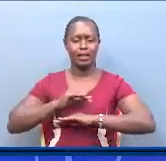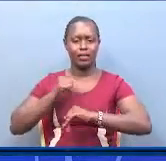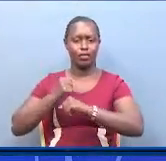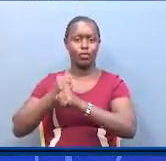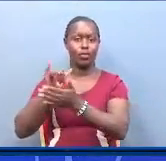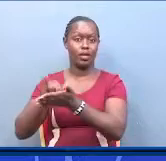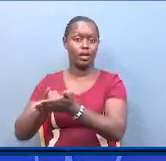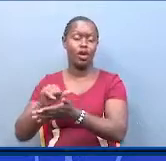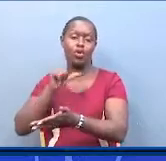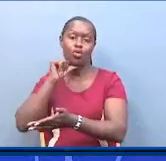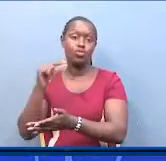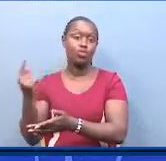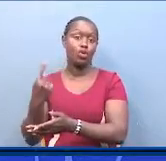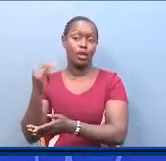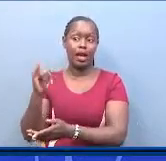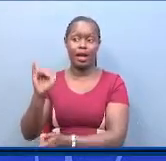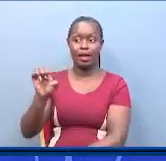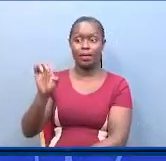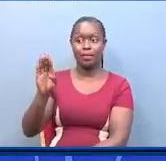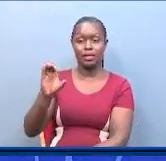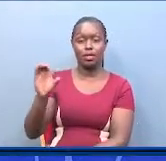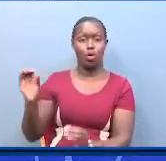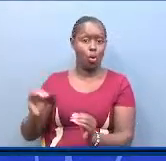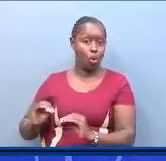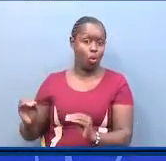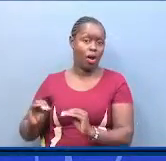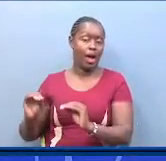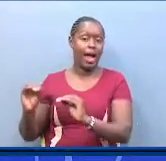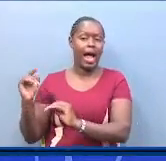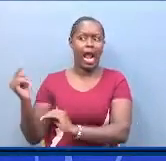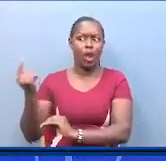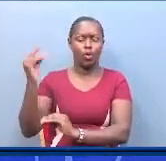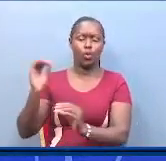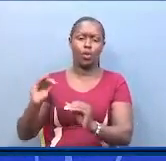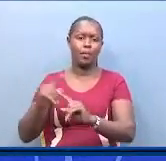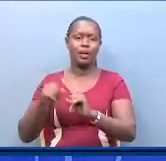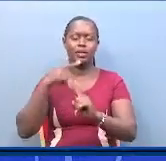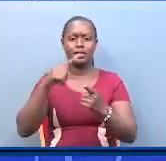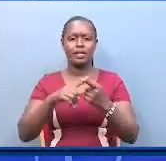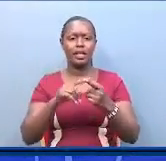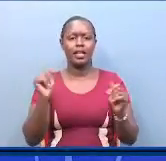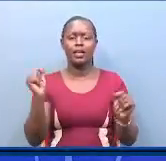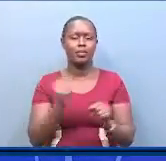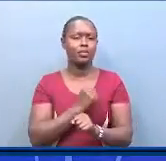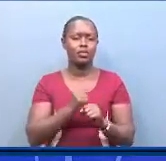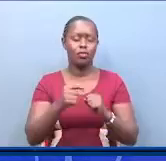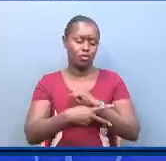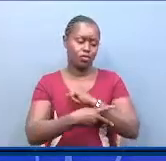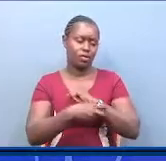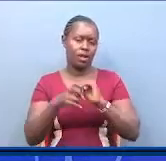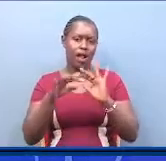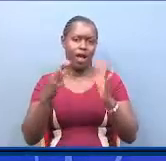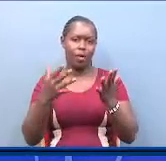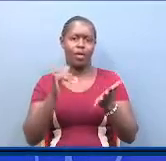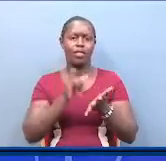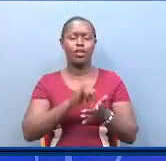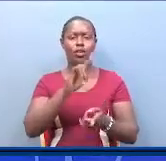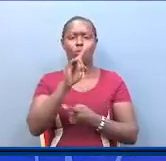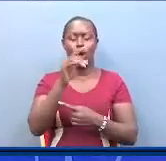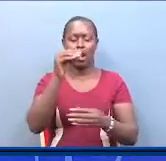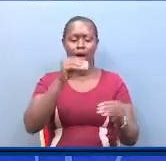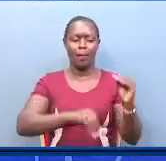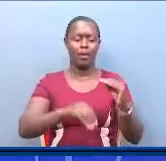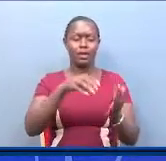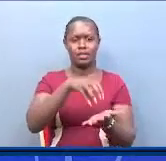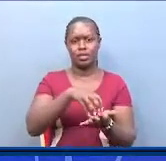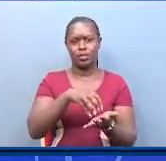that delivers the vote. Uh-huh. The vote, at least the reason why we say that it's not possible to steal the vote is because in one polling station,